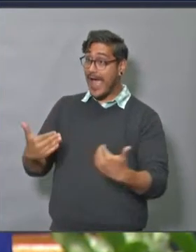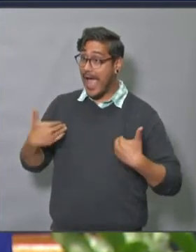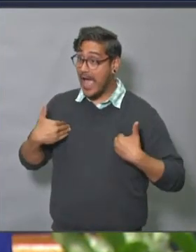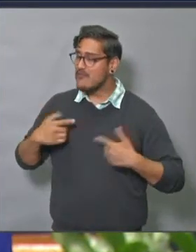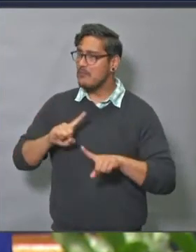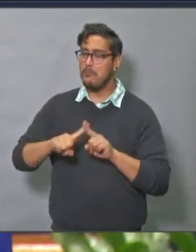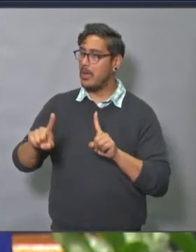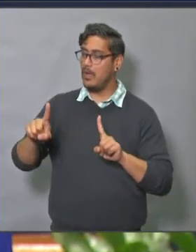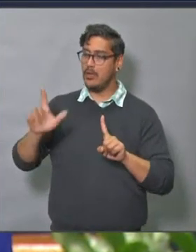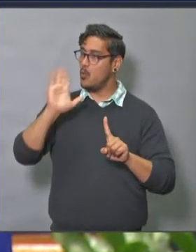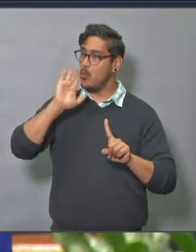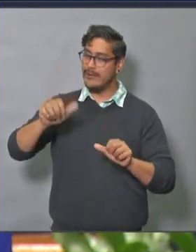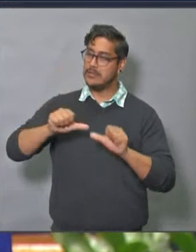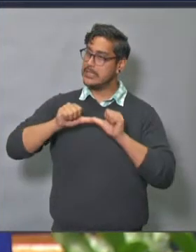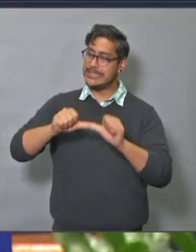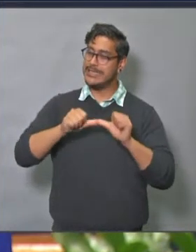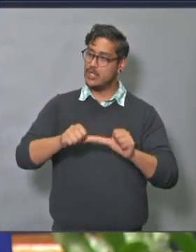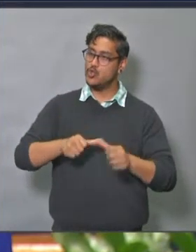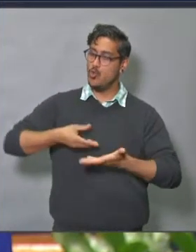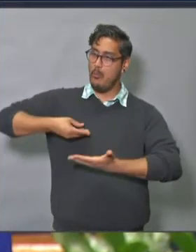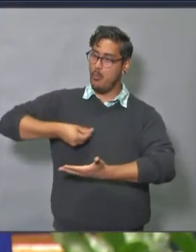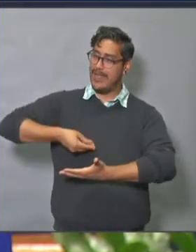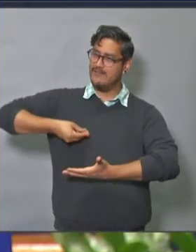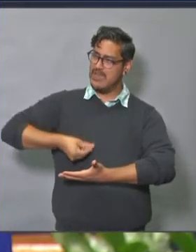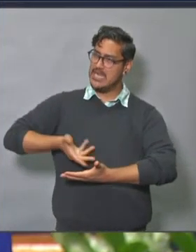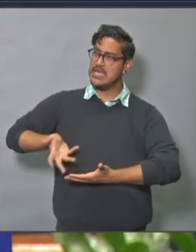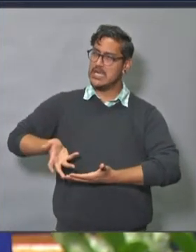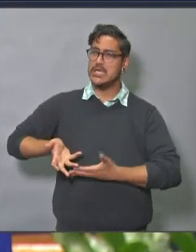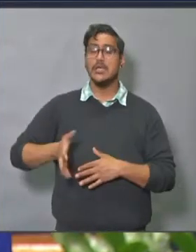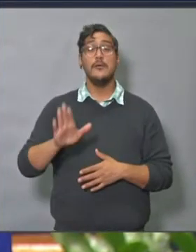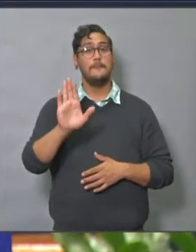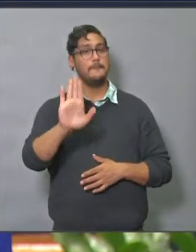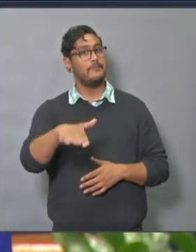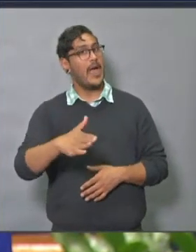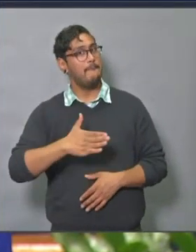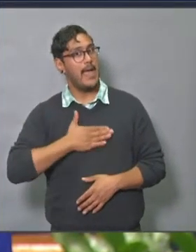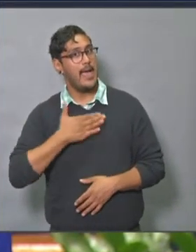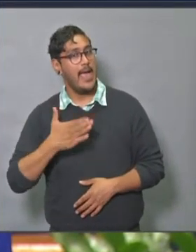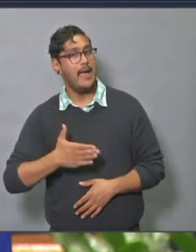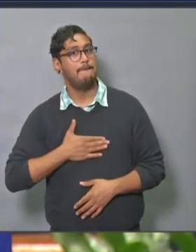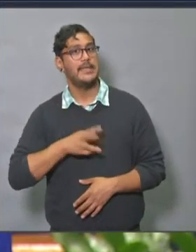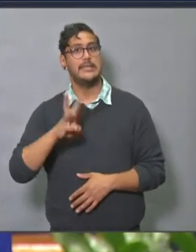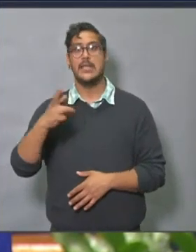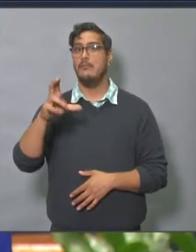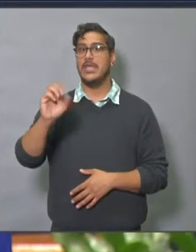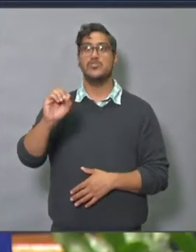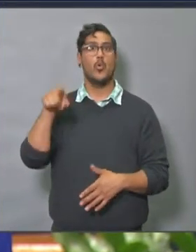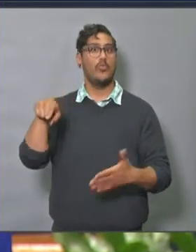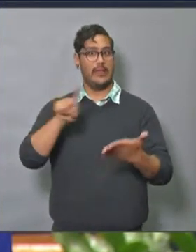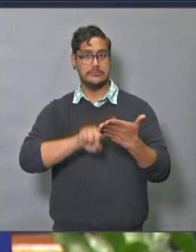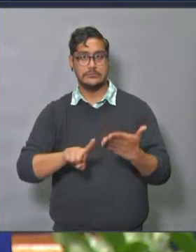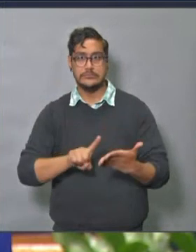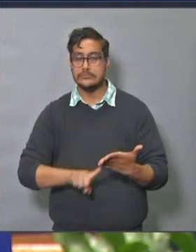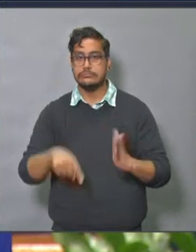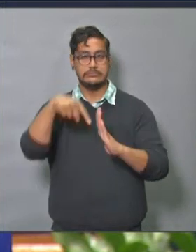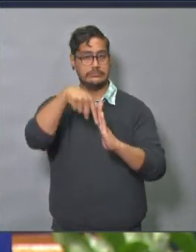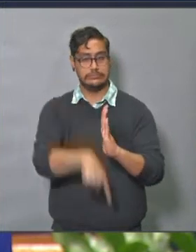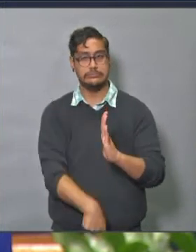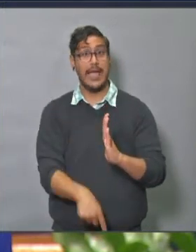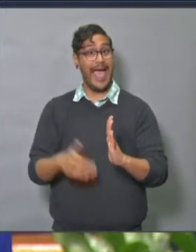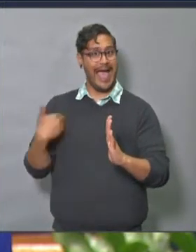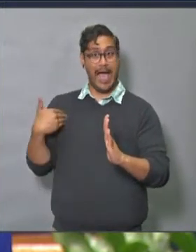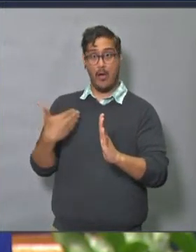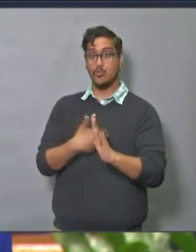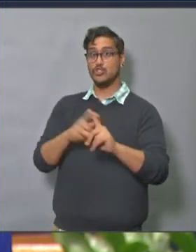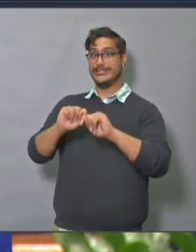breastfeeding? Yeah, I so appreciate that the WHO looked at this issue and is publishing some guidance. Our team is also looking at it.